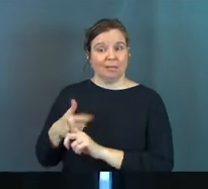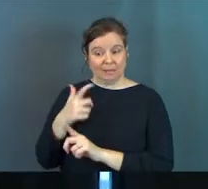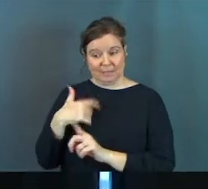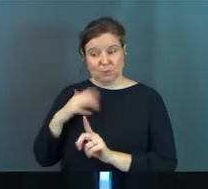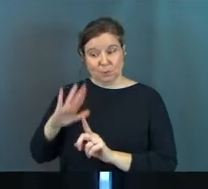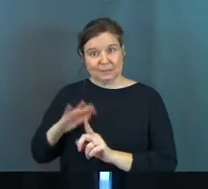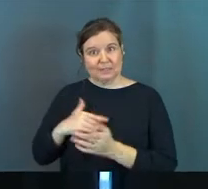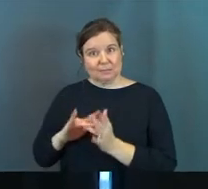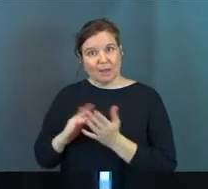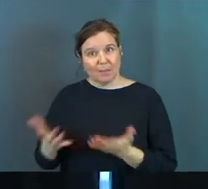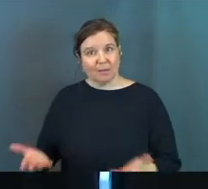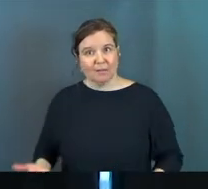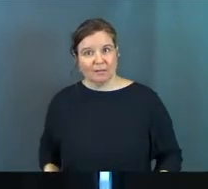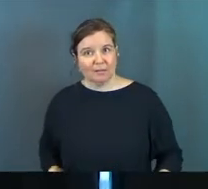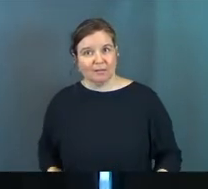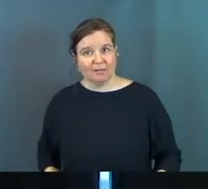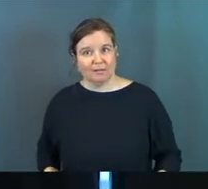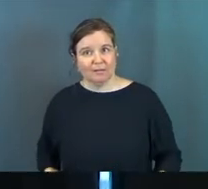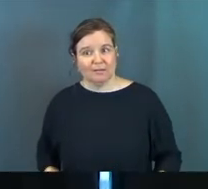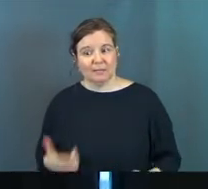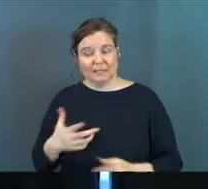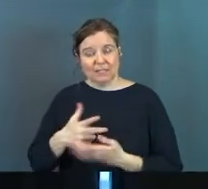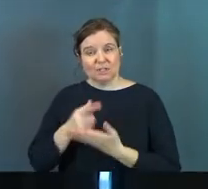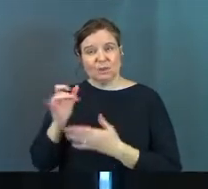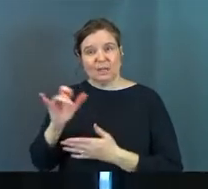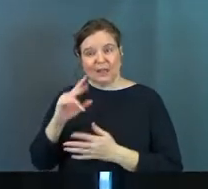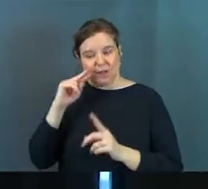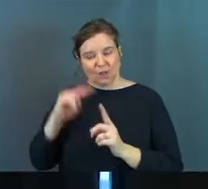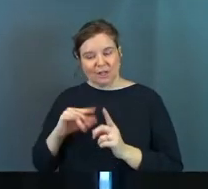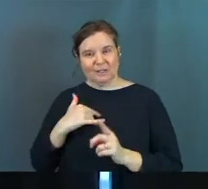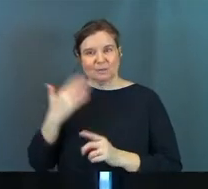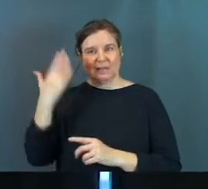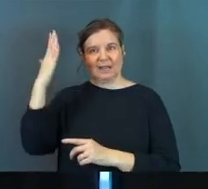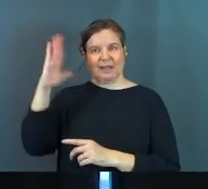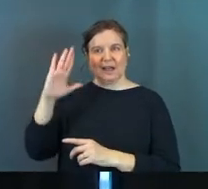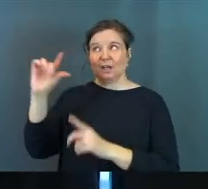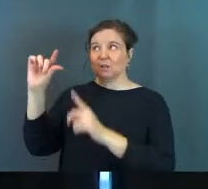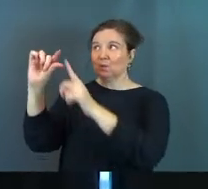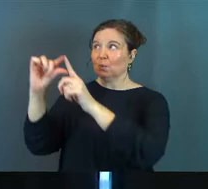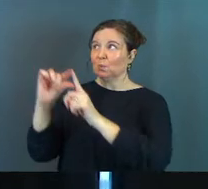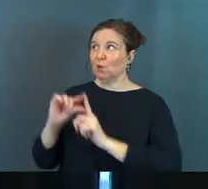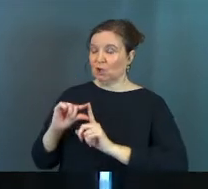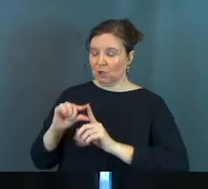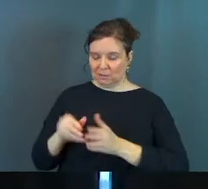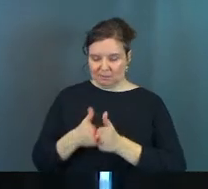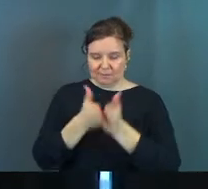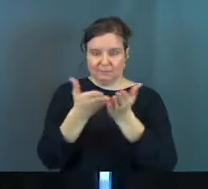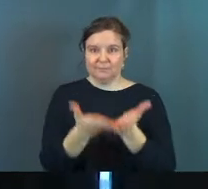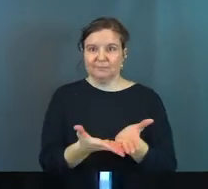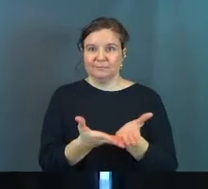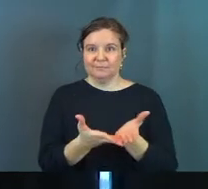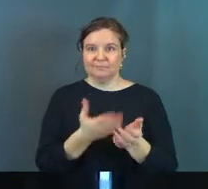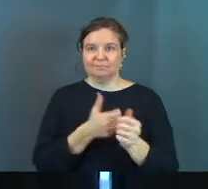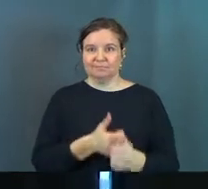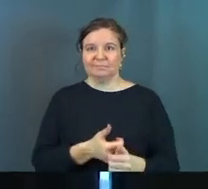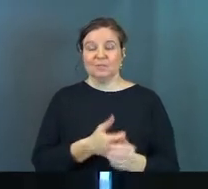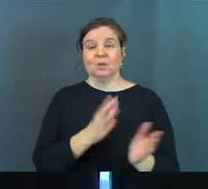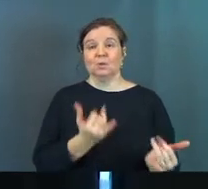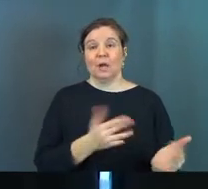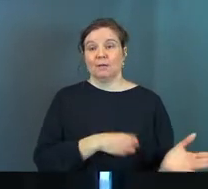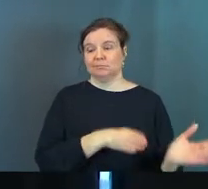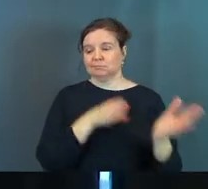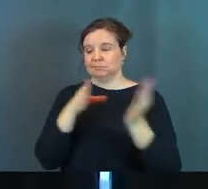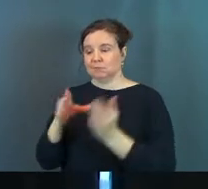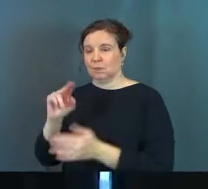because it was his Bible. He treated it like it was God's word. So now let's look at the New